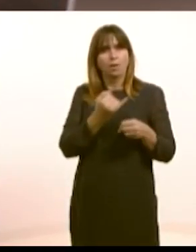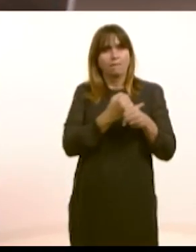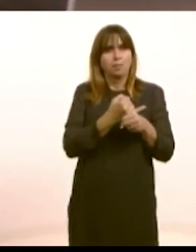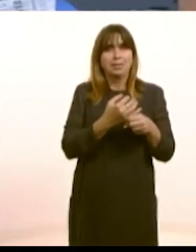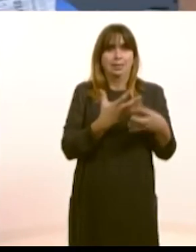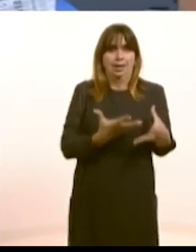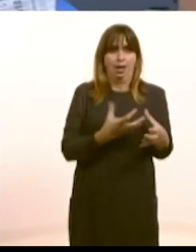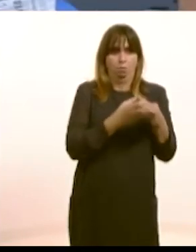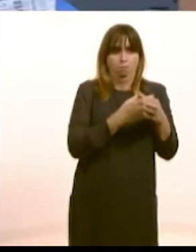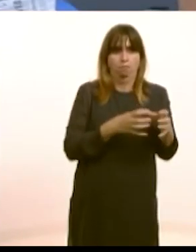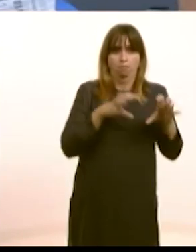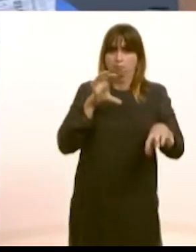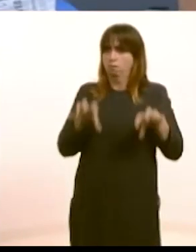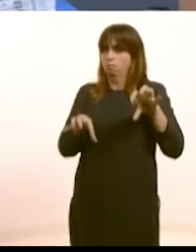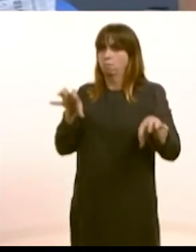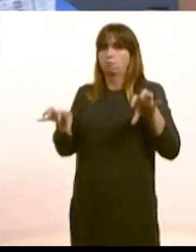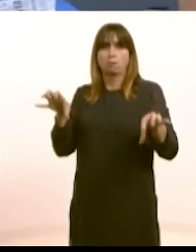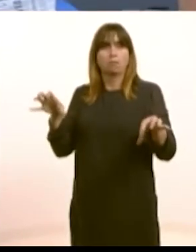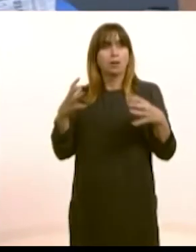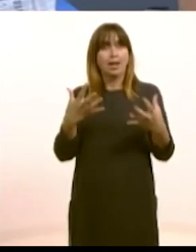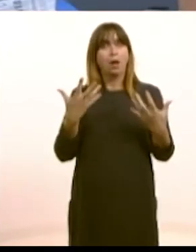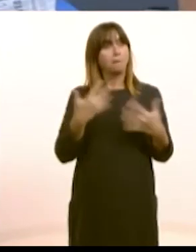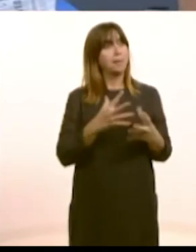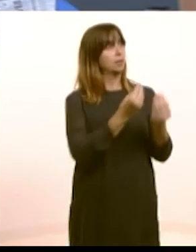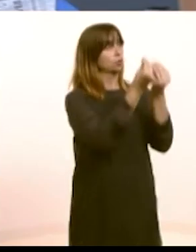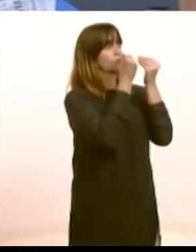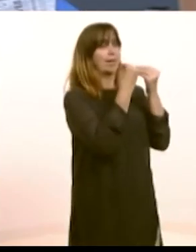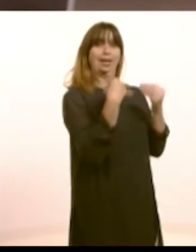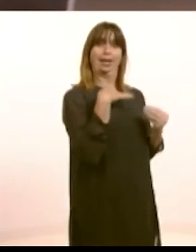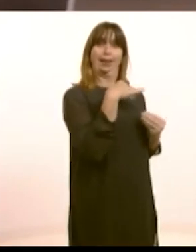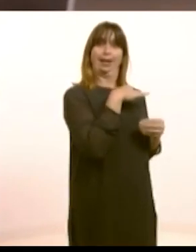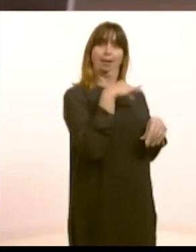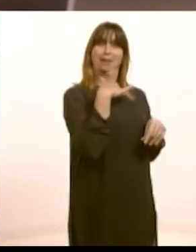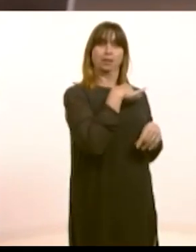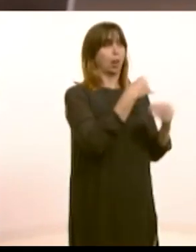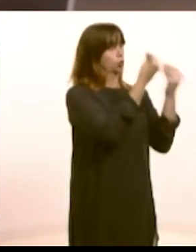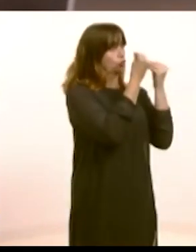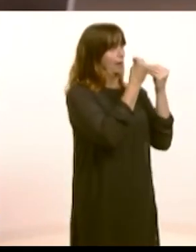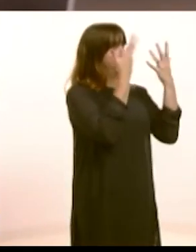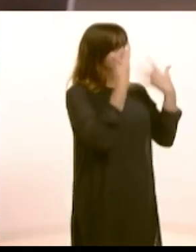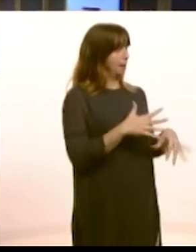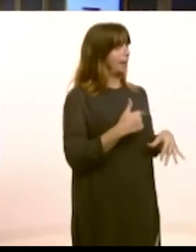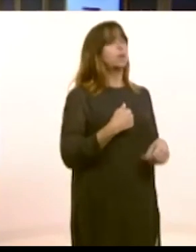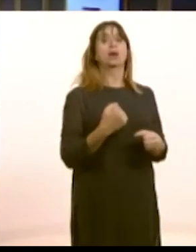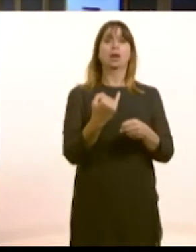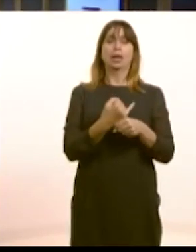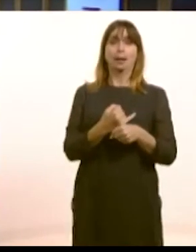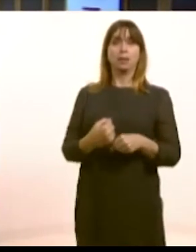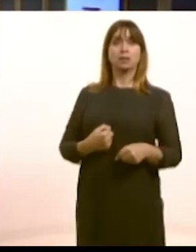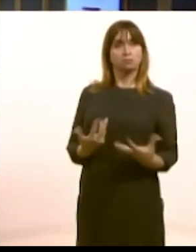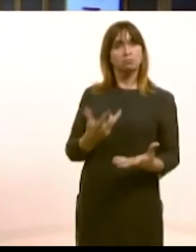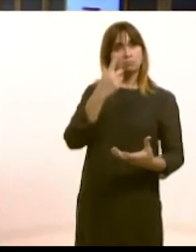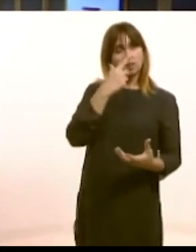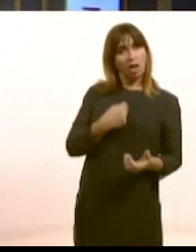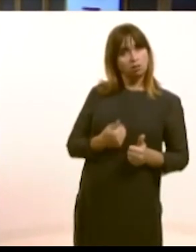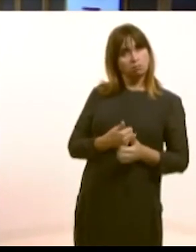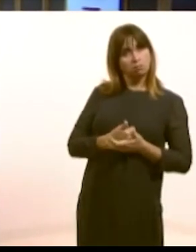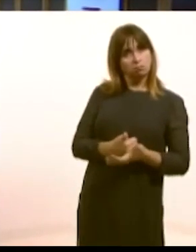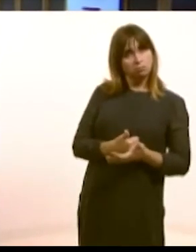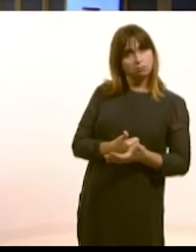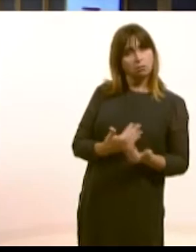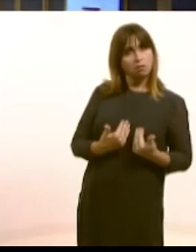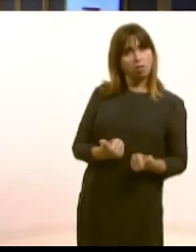pharmacies, the pharmacists have received clinical training so that they can actually work in that area.